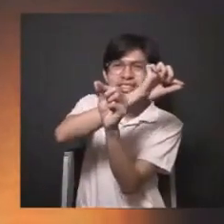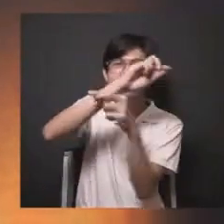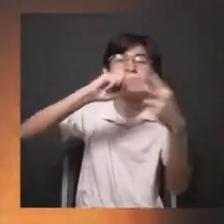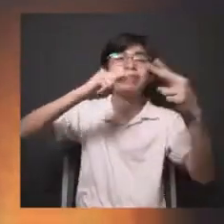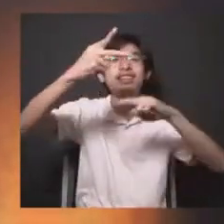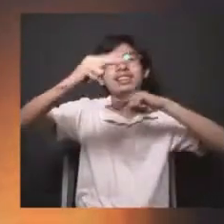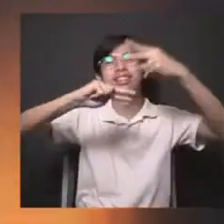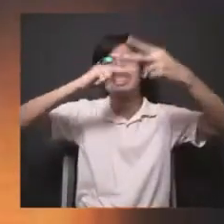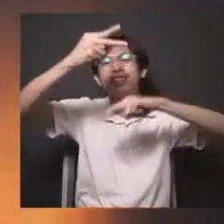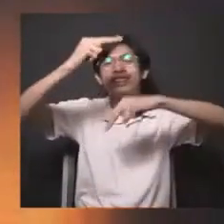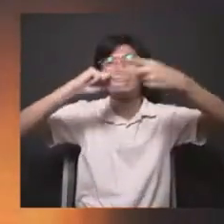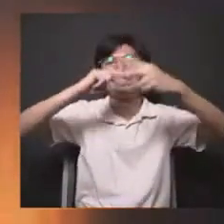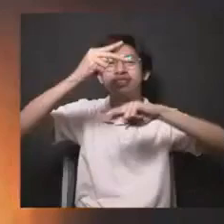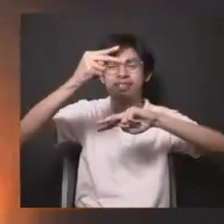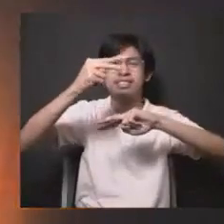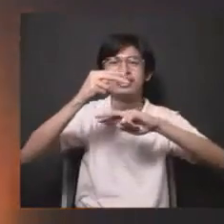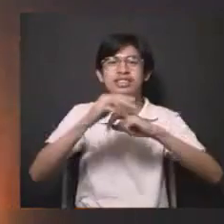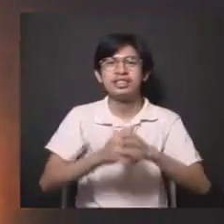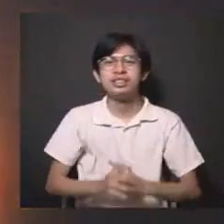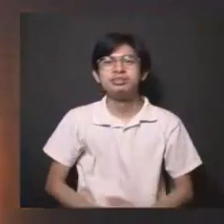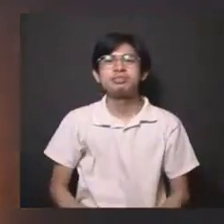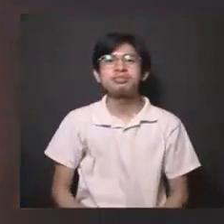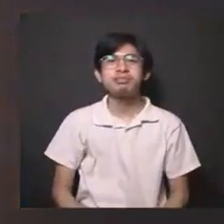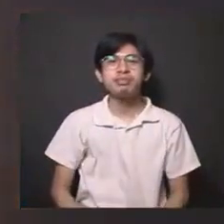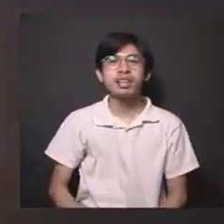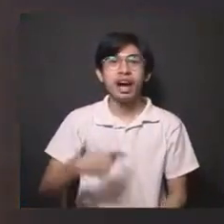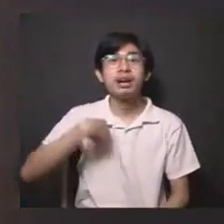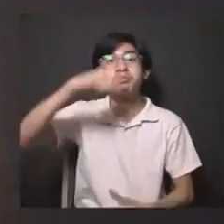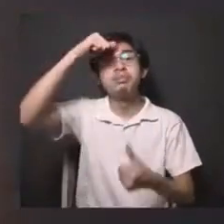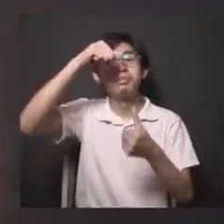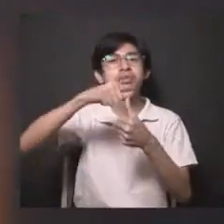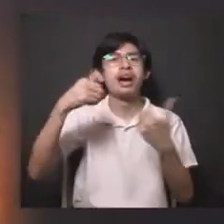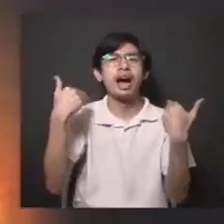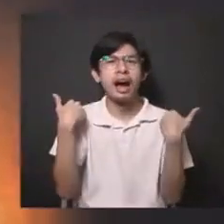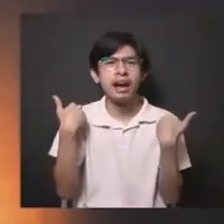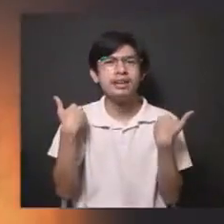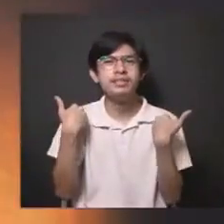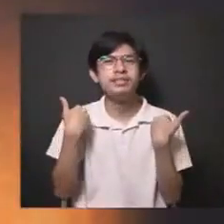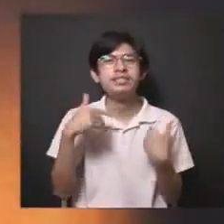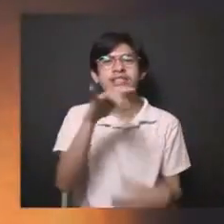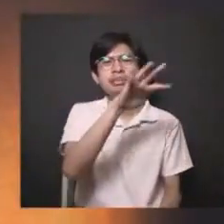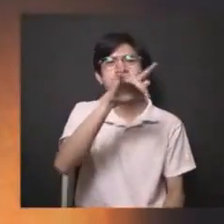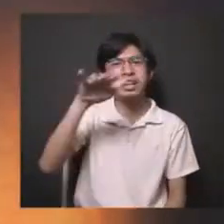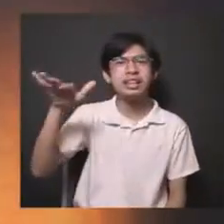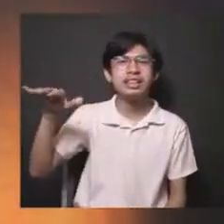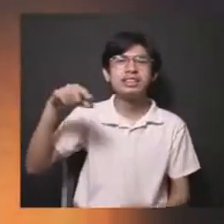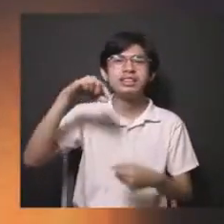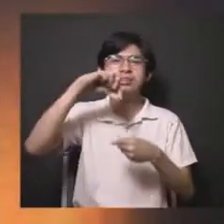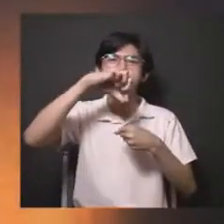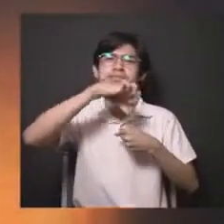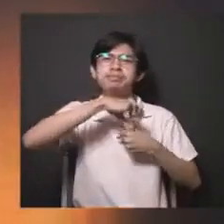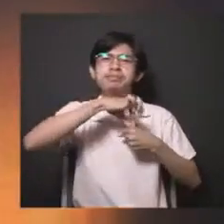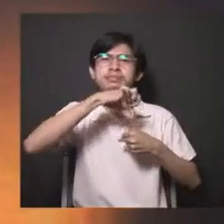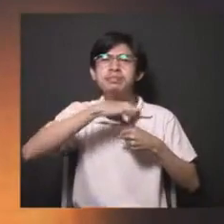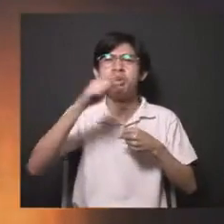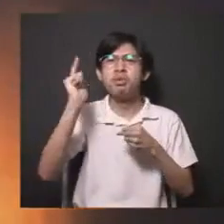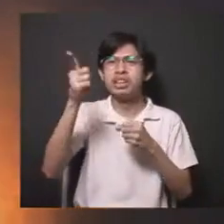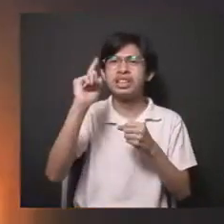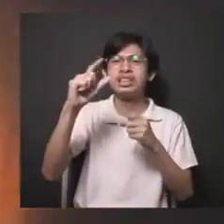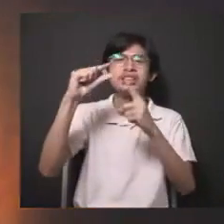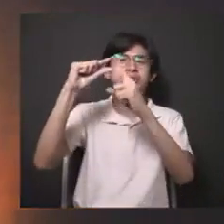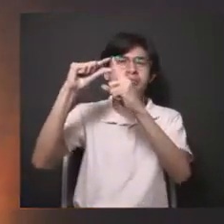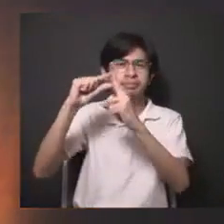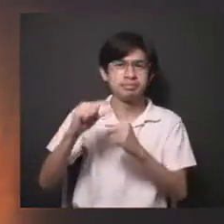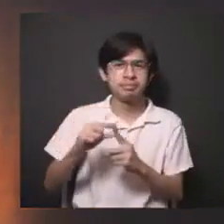took up a spelling quiz. And there were 20 words to be spelled. And I was